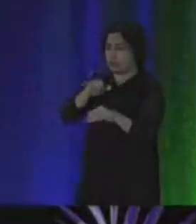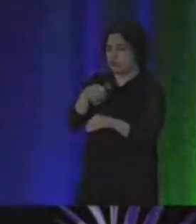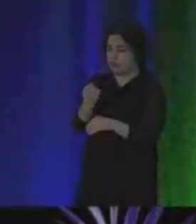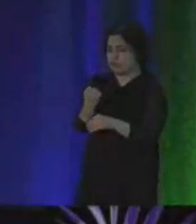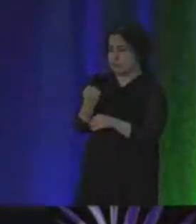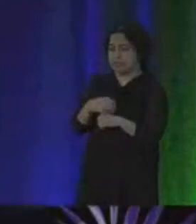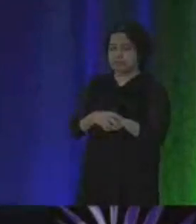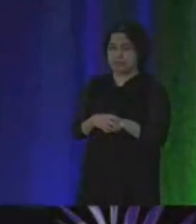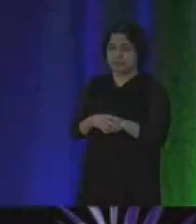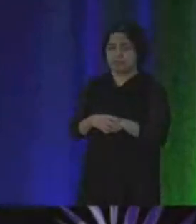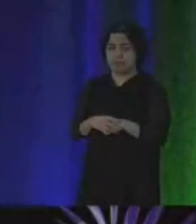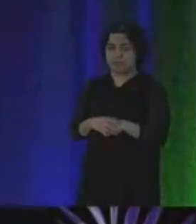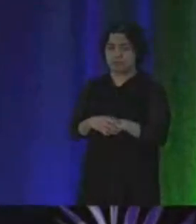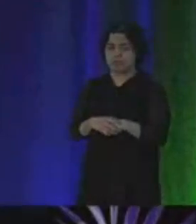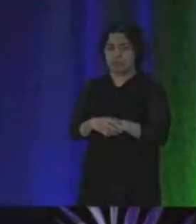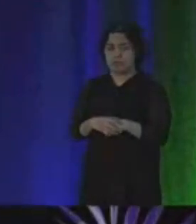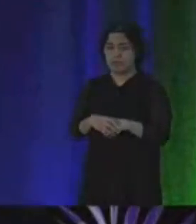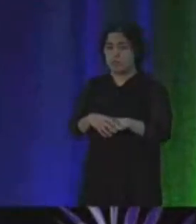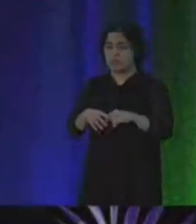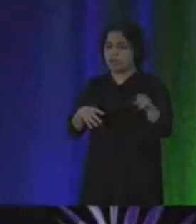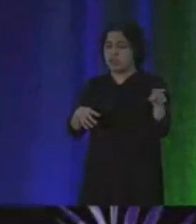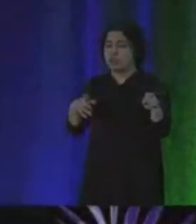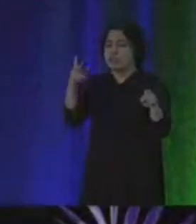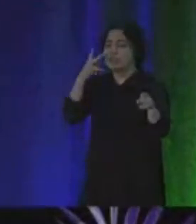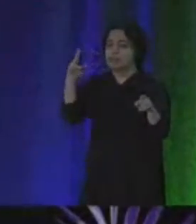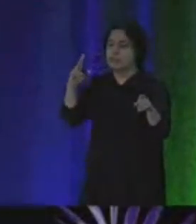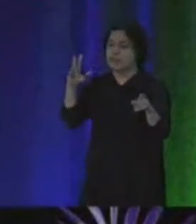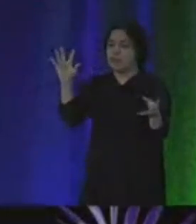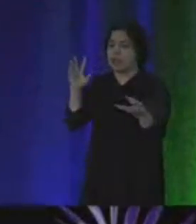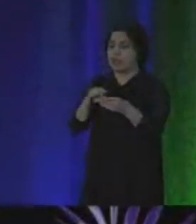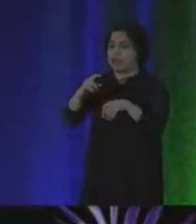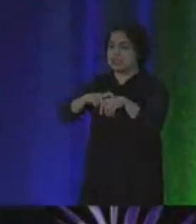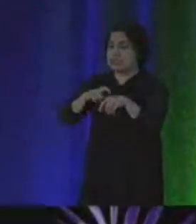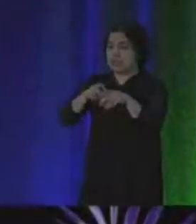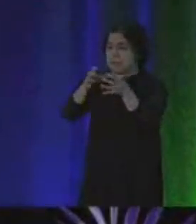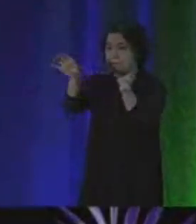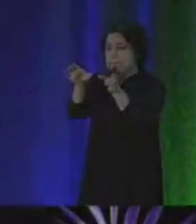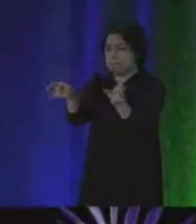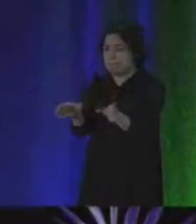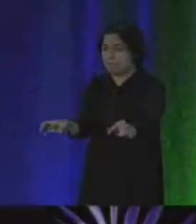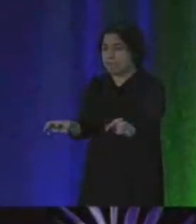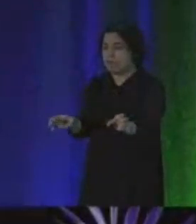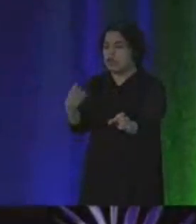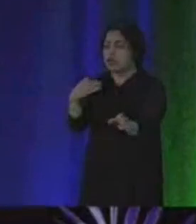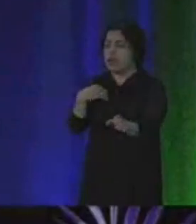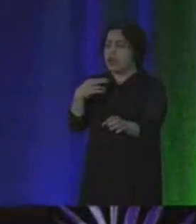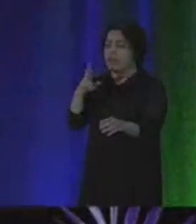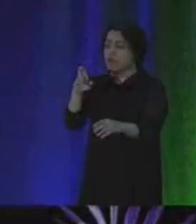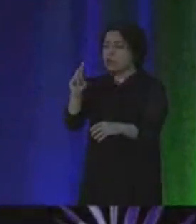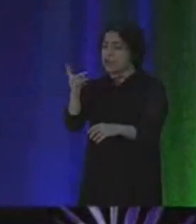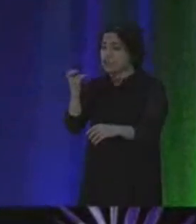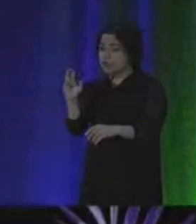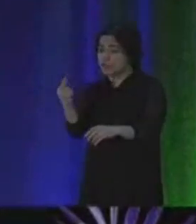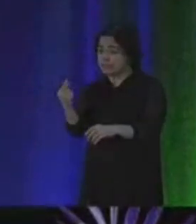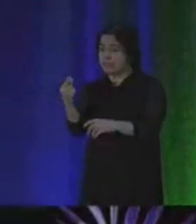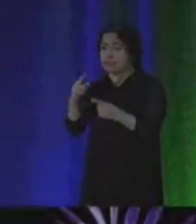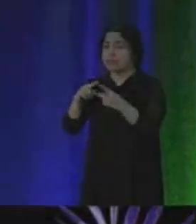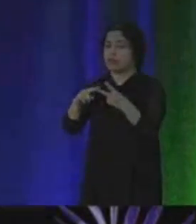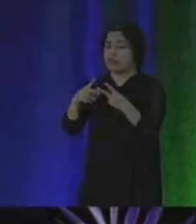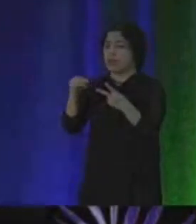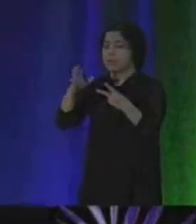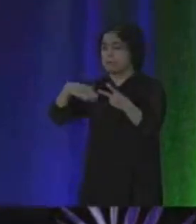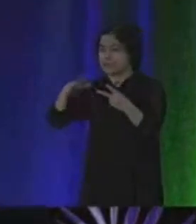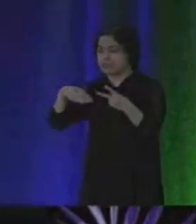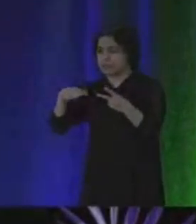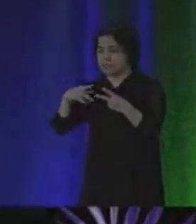if you come over here and show you a little bit more, it's got the aggregated time here, right? So that's just a little random thing, but you have rendering and you have painting, along